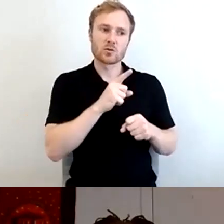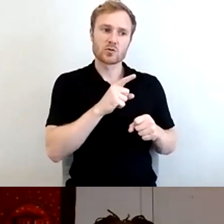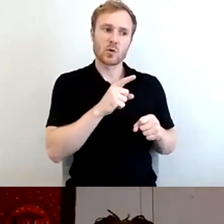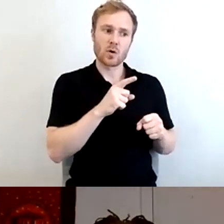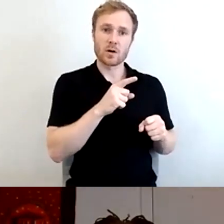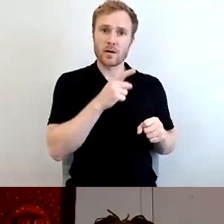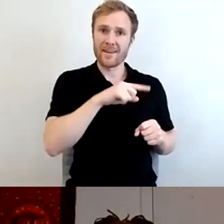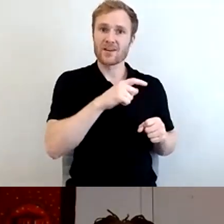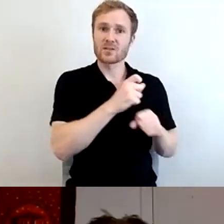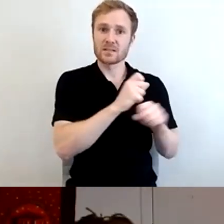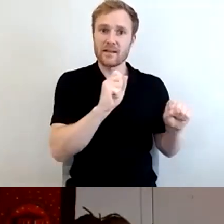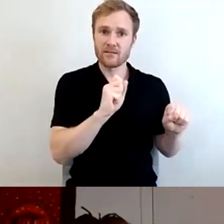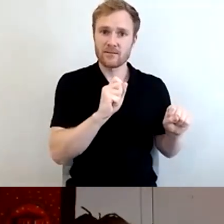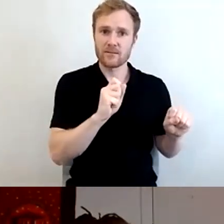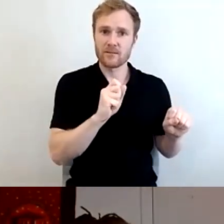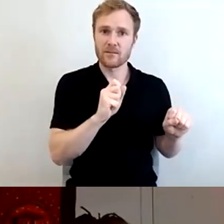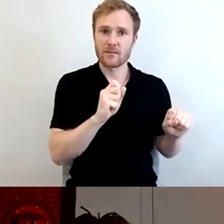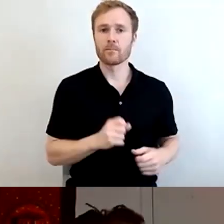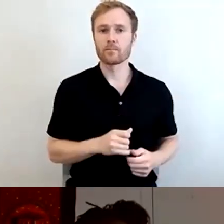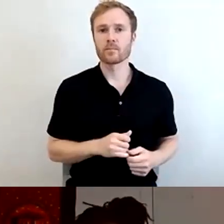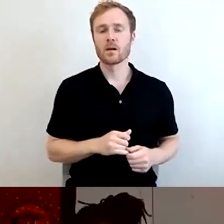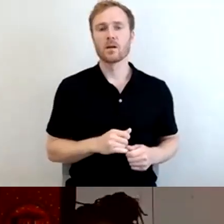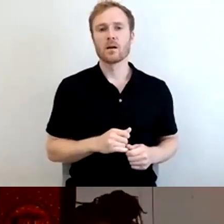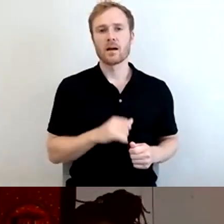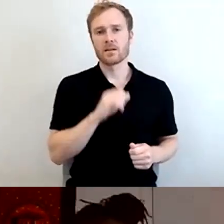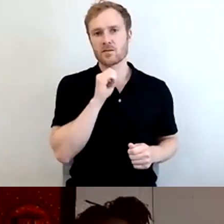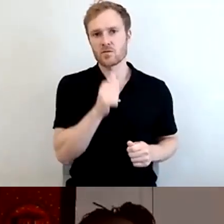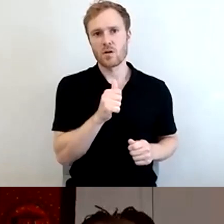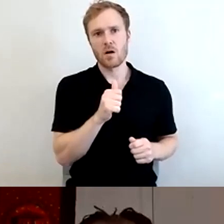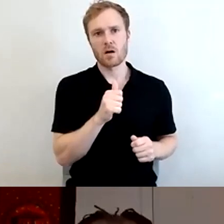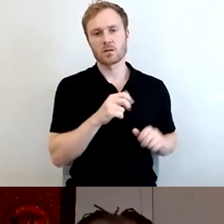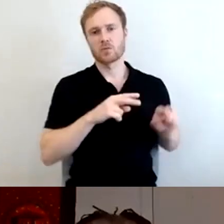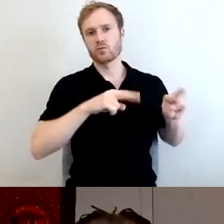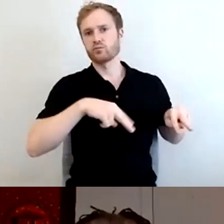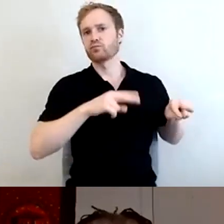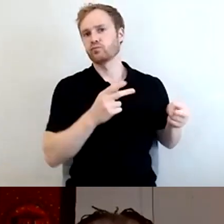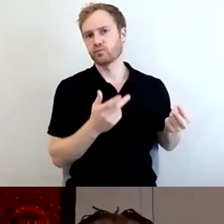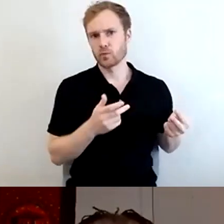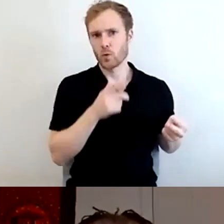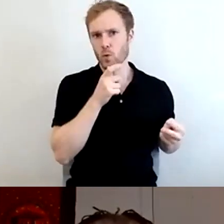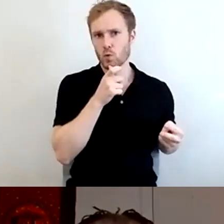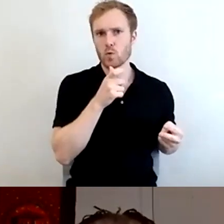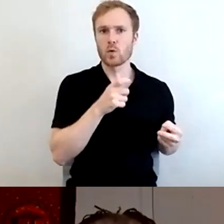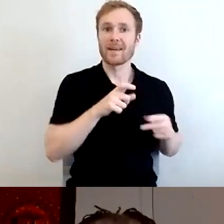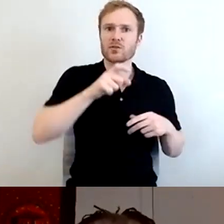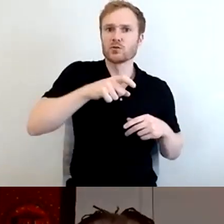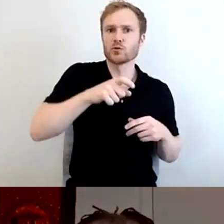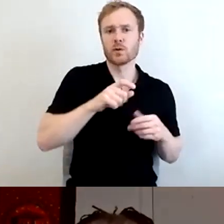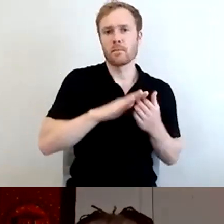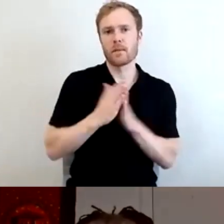own expectations or our own judgment about who they should be and how they should show up in the world.